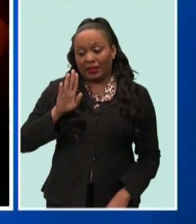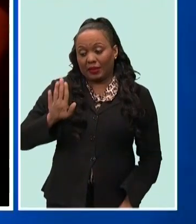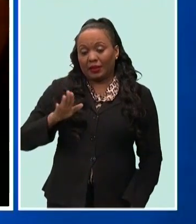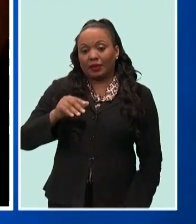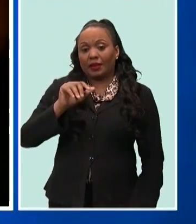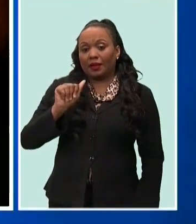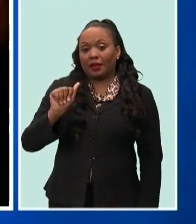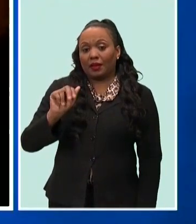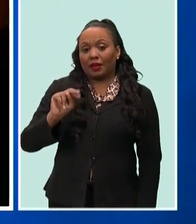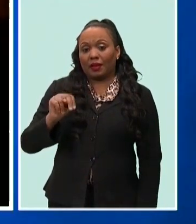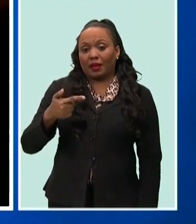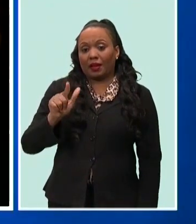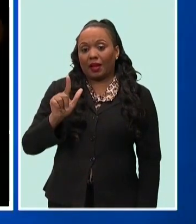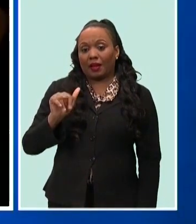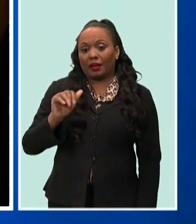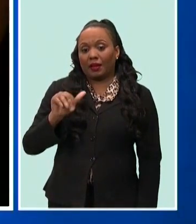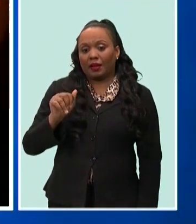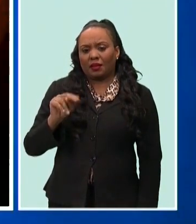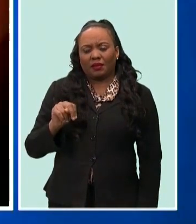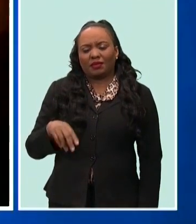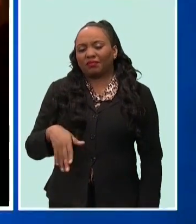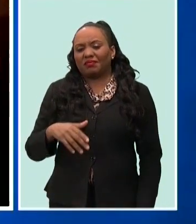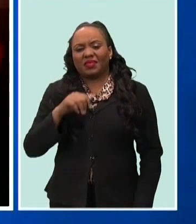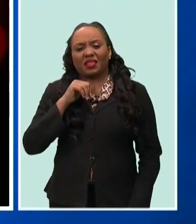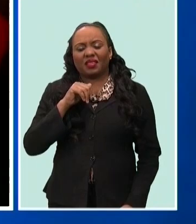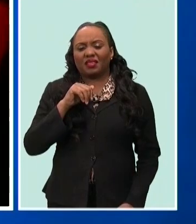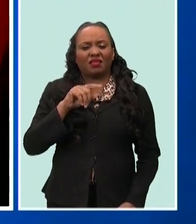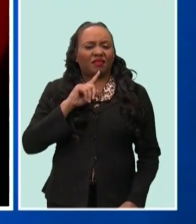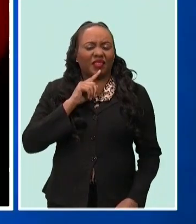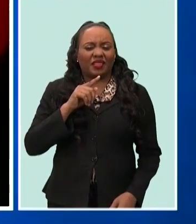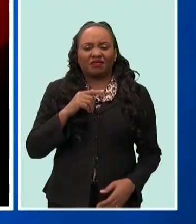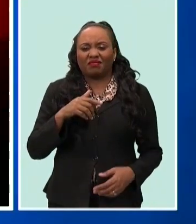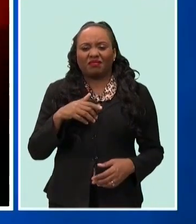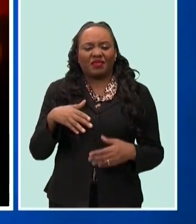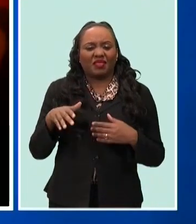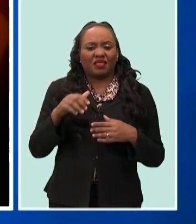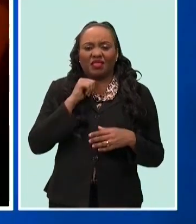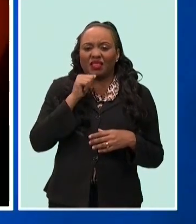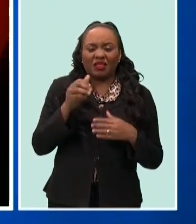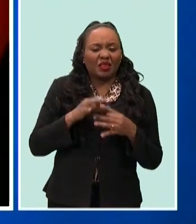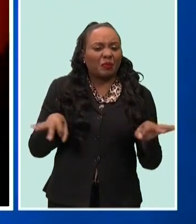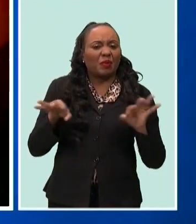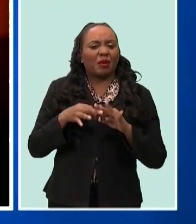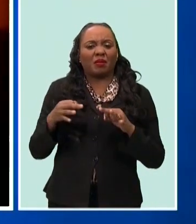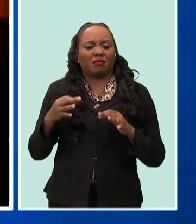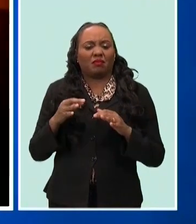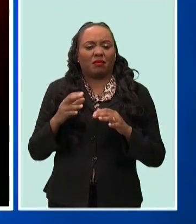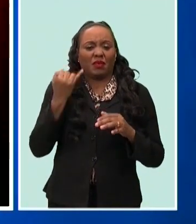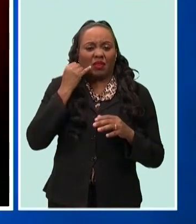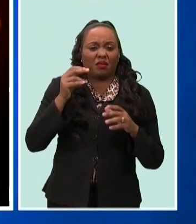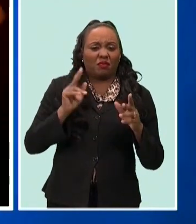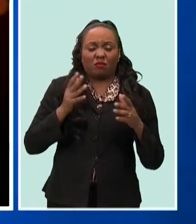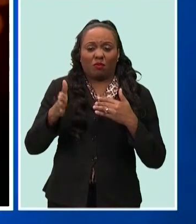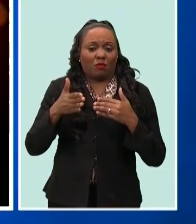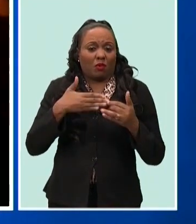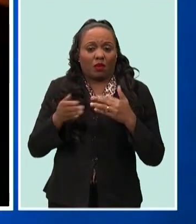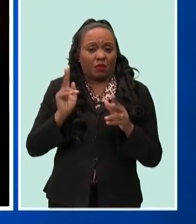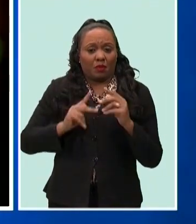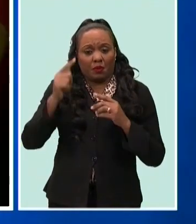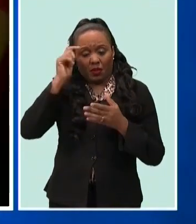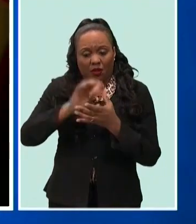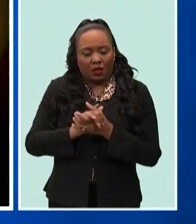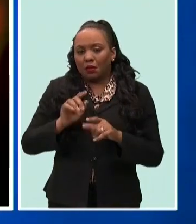she's not necessarily concerned about what people choose to follow spiritually or religiously once it doesn't hurt anyone else.